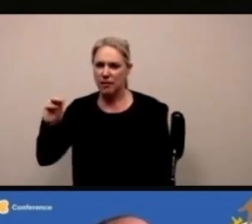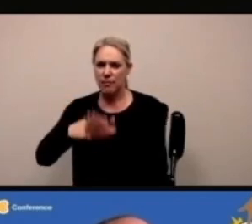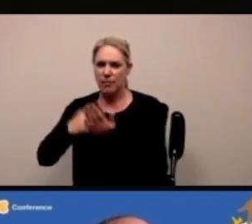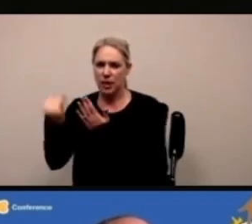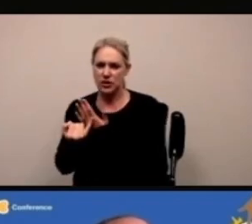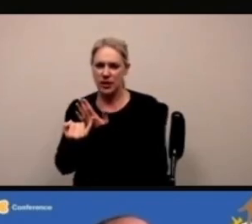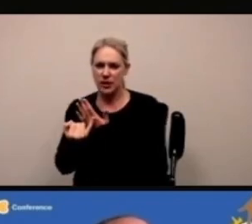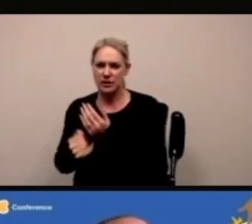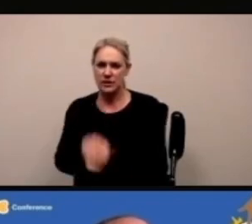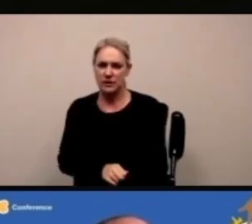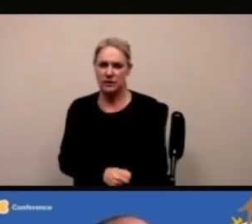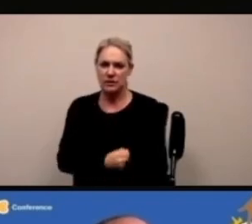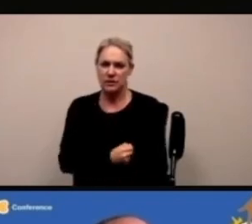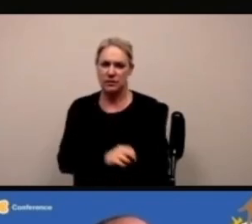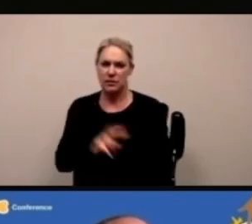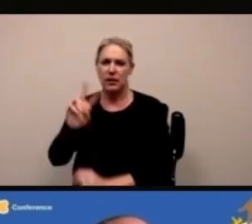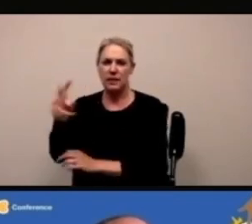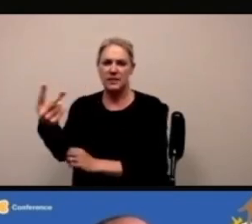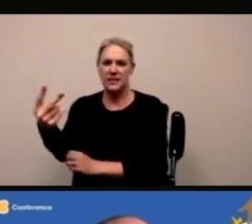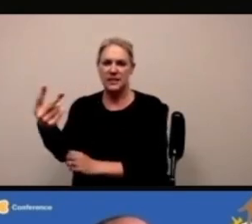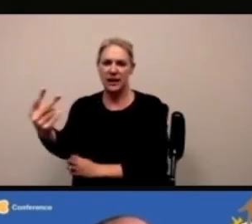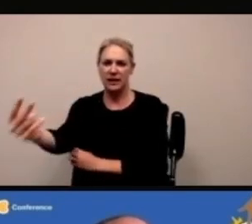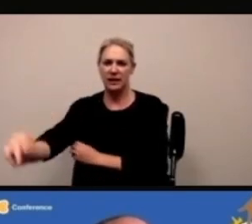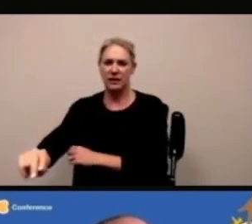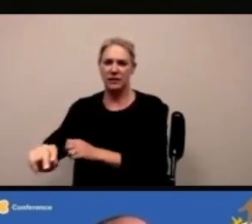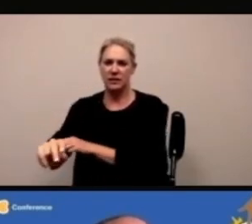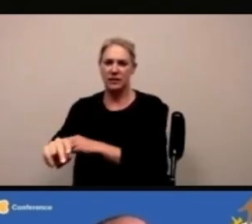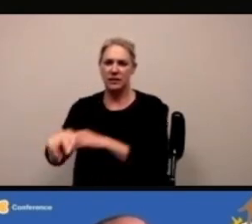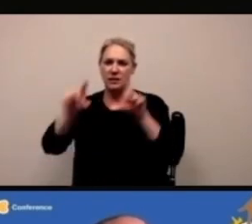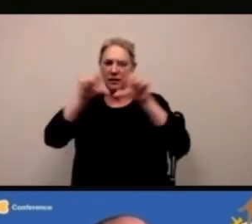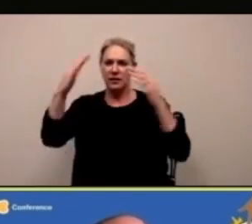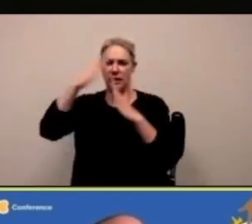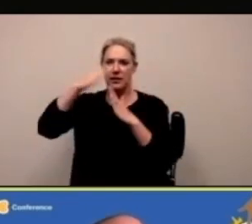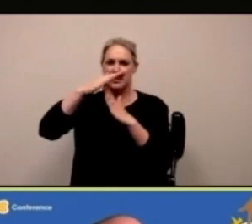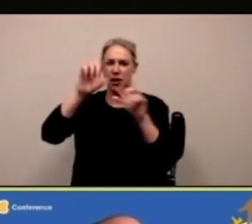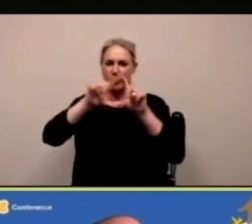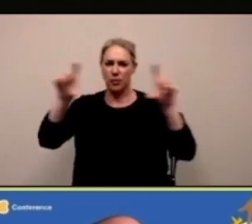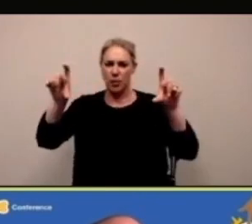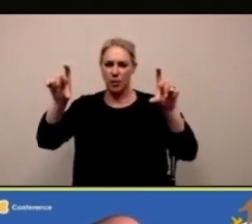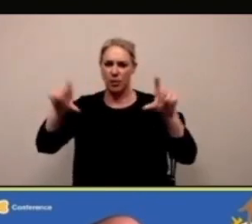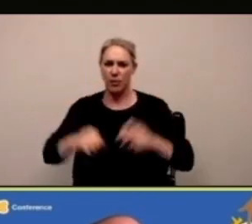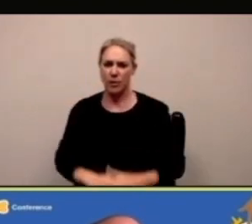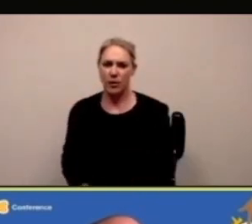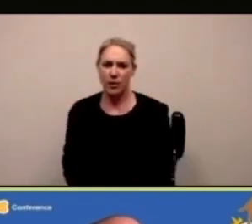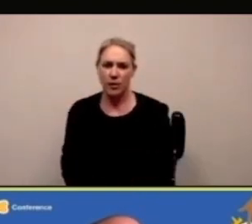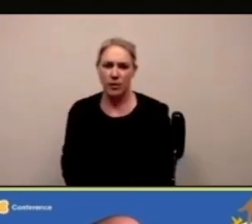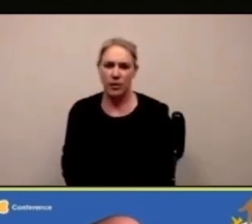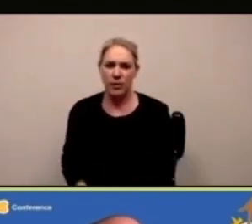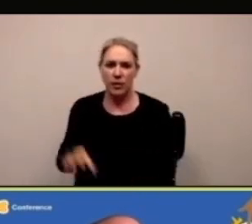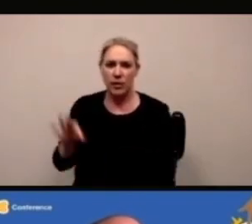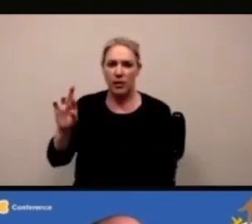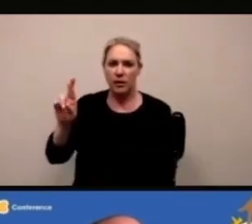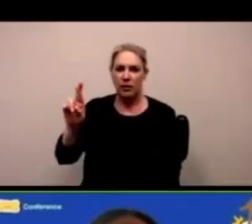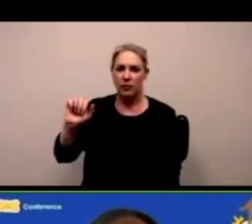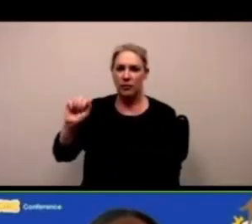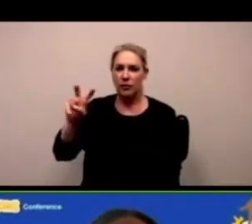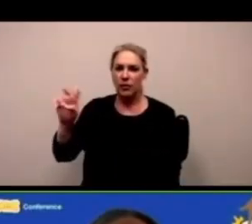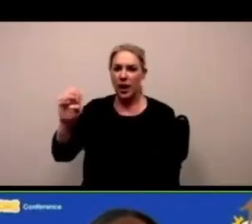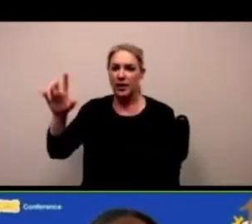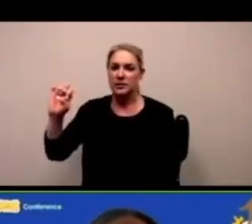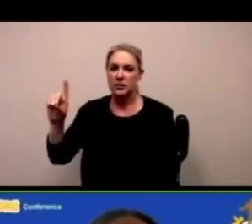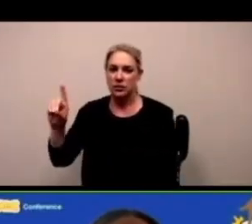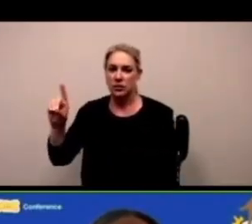It's that, I think it's that first, the second one in the top row. Oh, yep. Okay. So you can